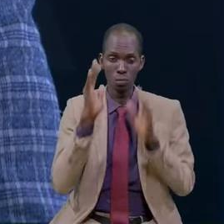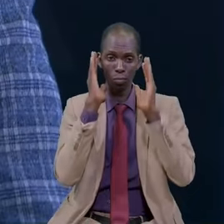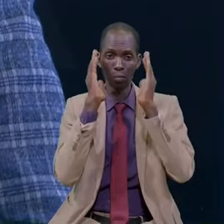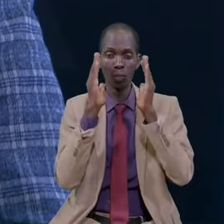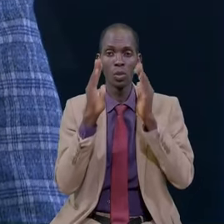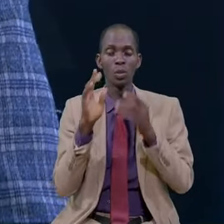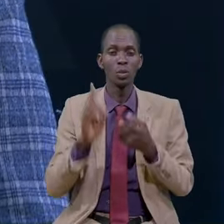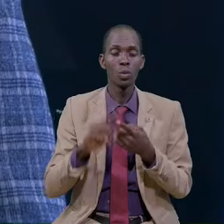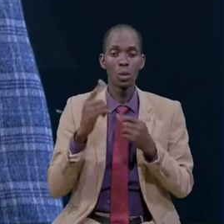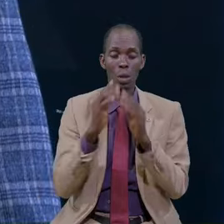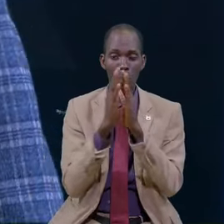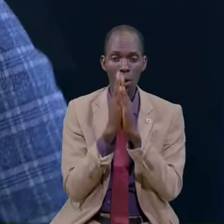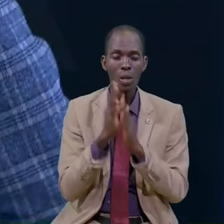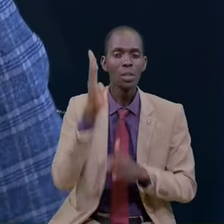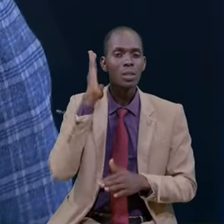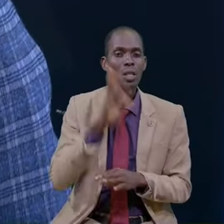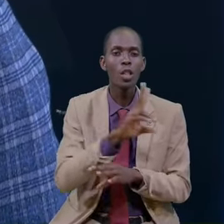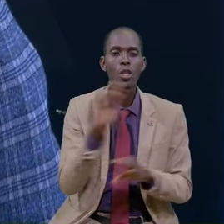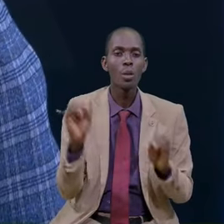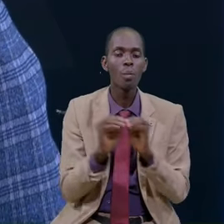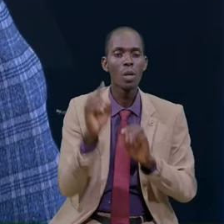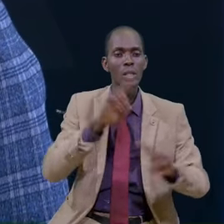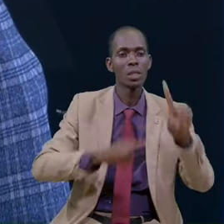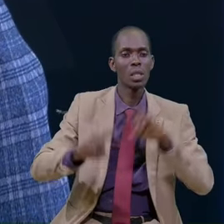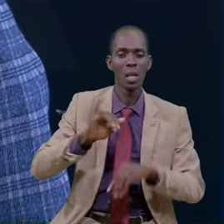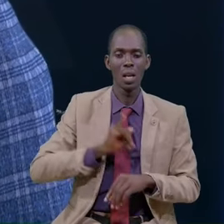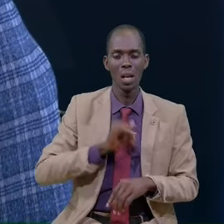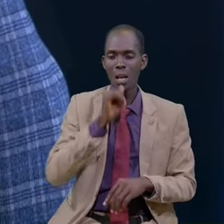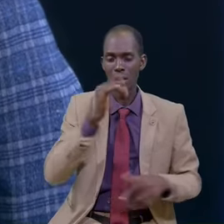the prayer shall not say I Am